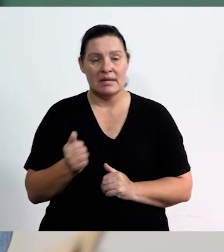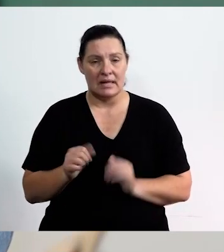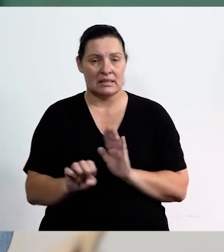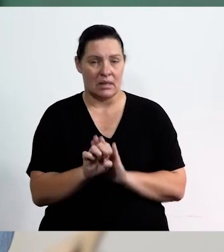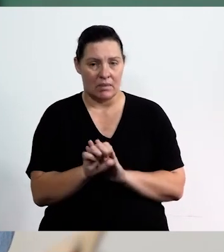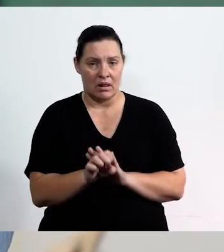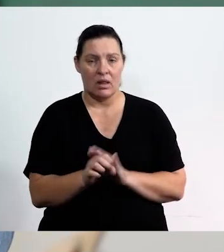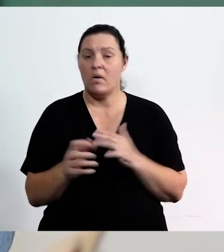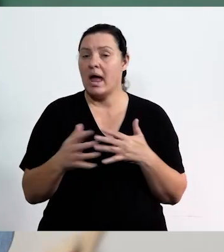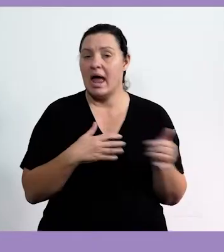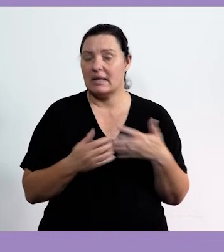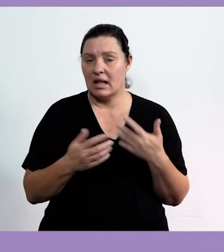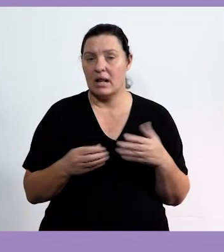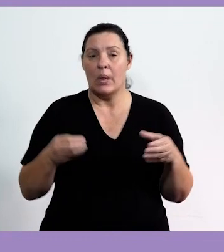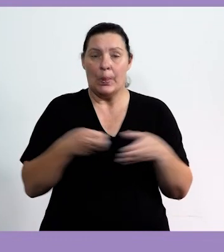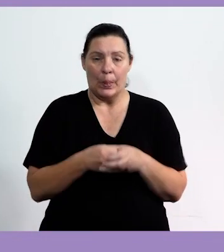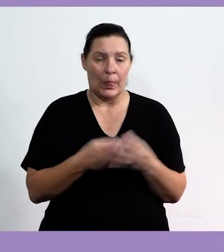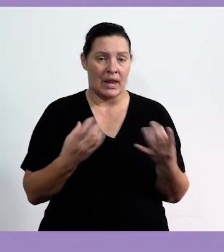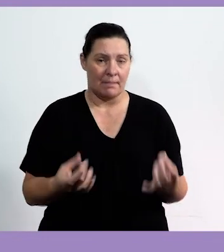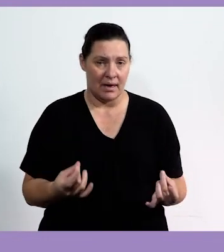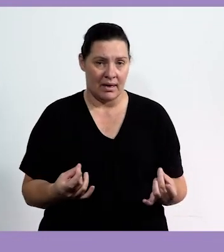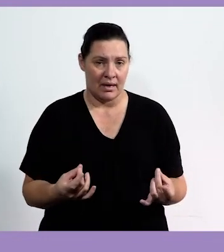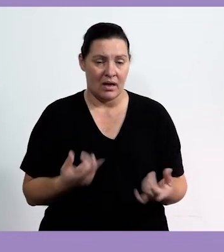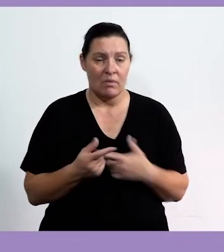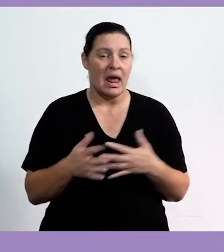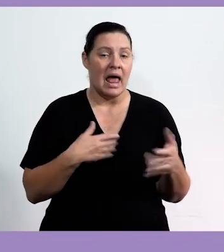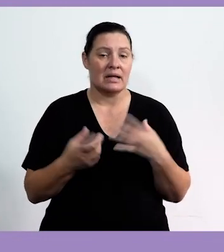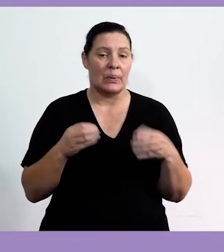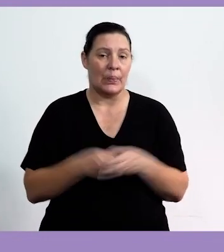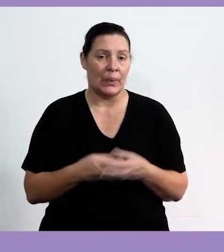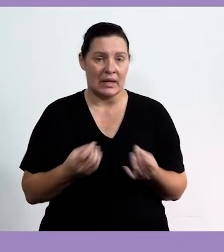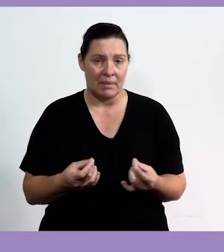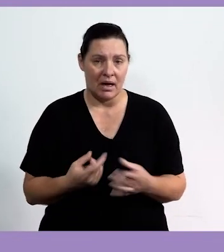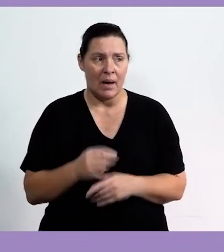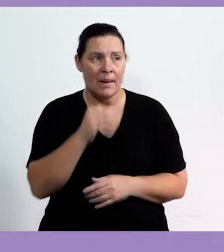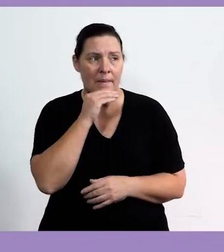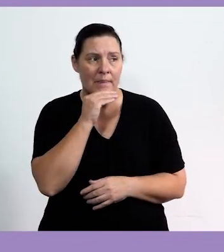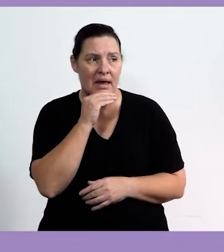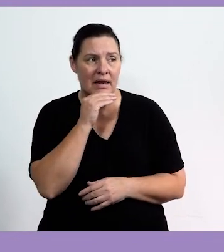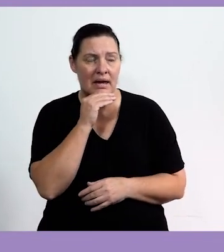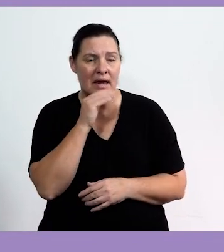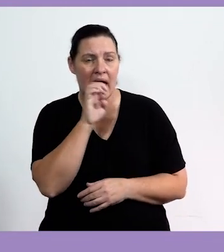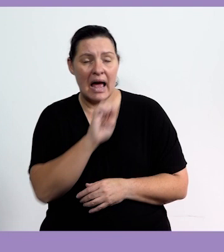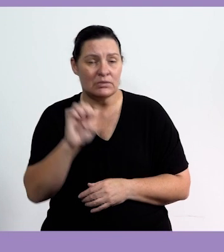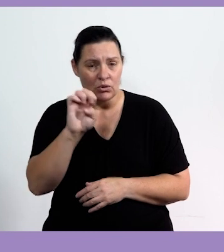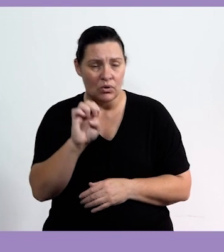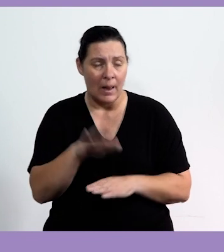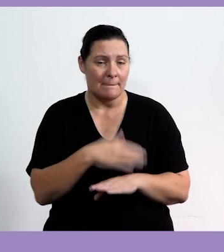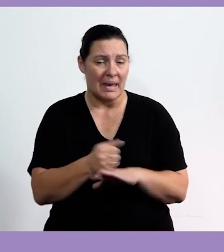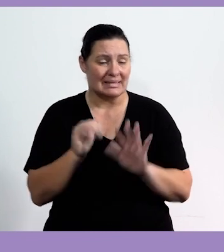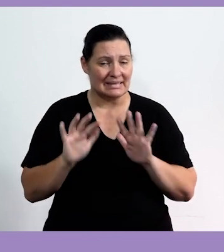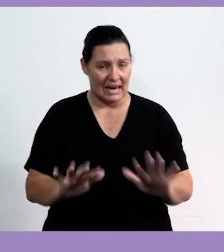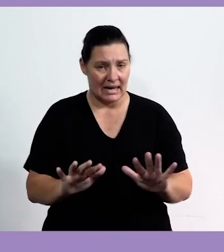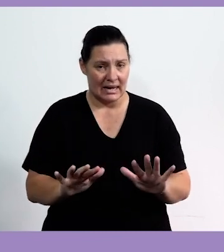Our next example is when we are dealing with smaller numbers. And when we are dealing with smaller numbers, that means that our exponent to the